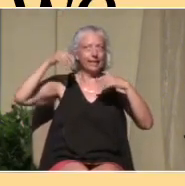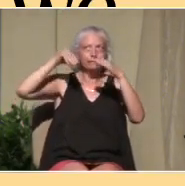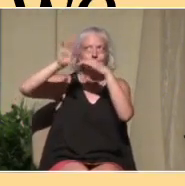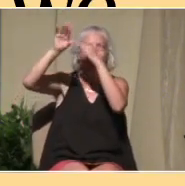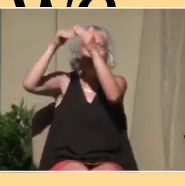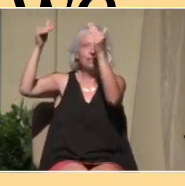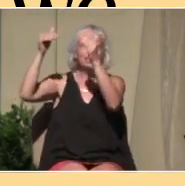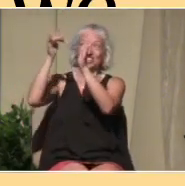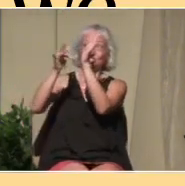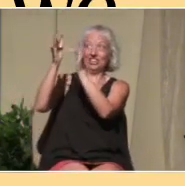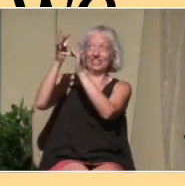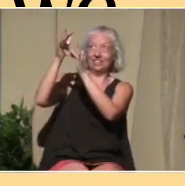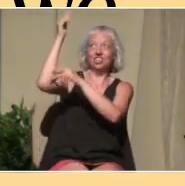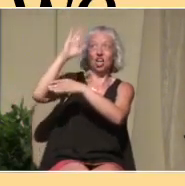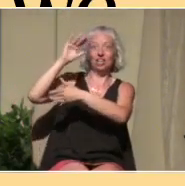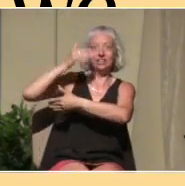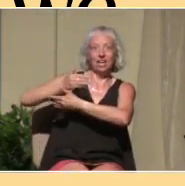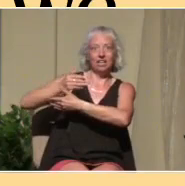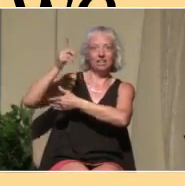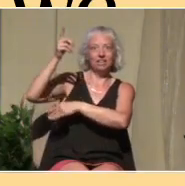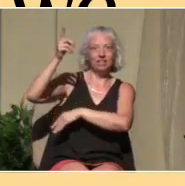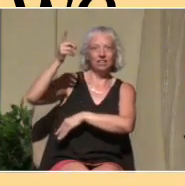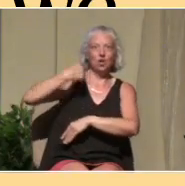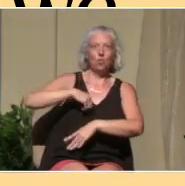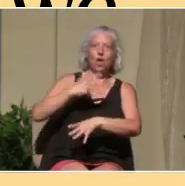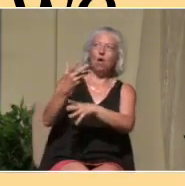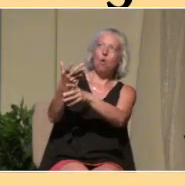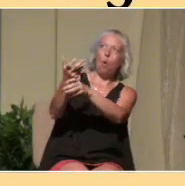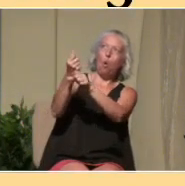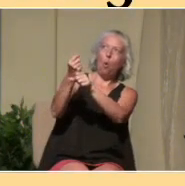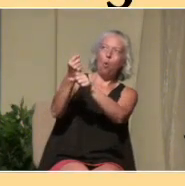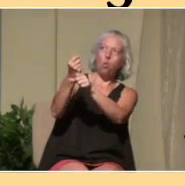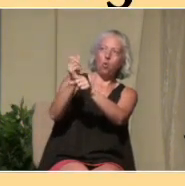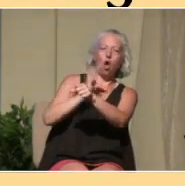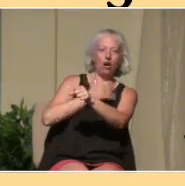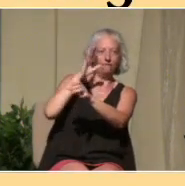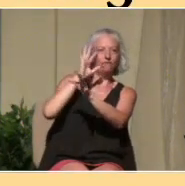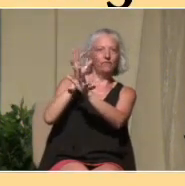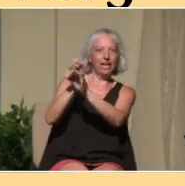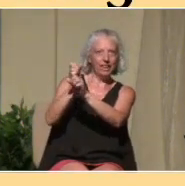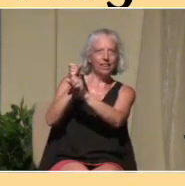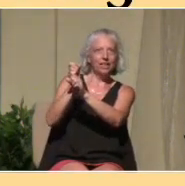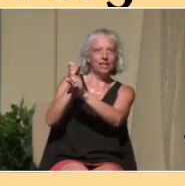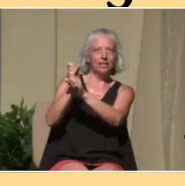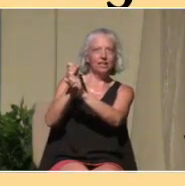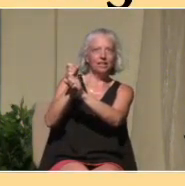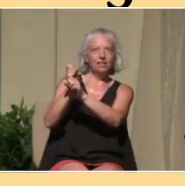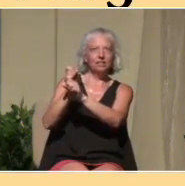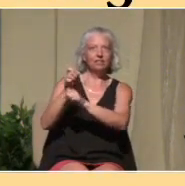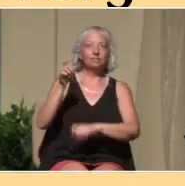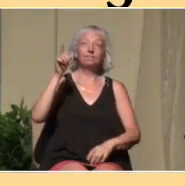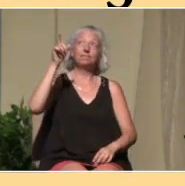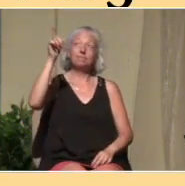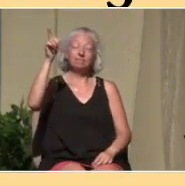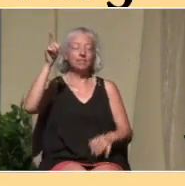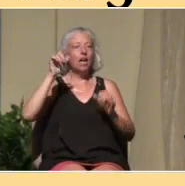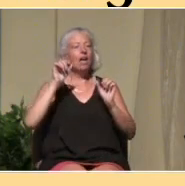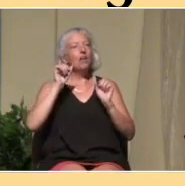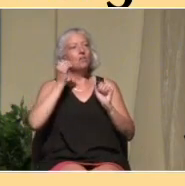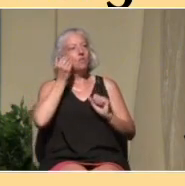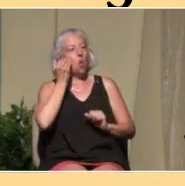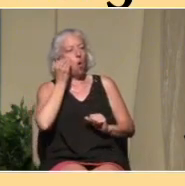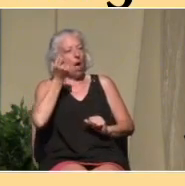God, let us hold firmly to the faith we profess, for we do not have a high priest who is unable